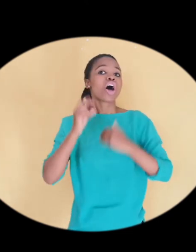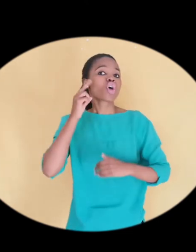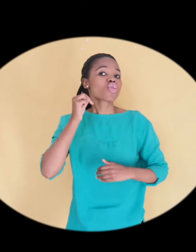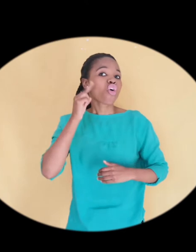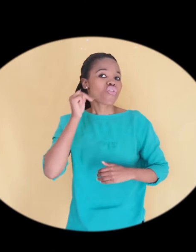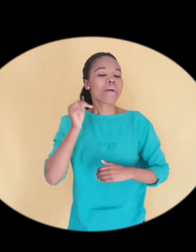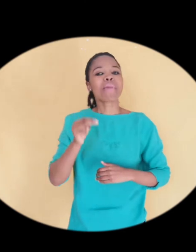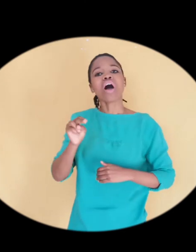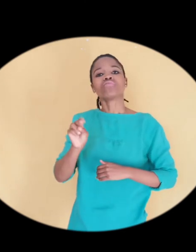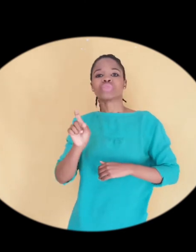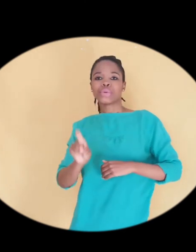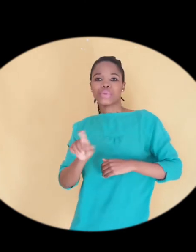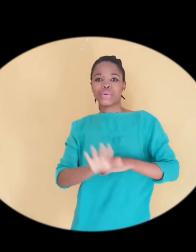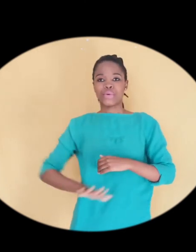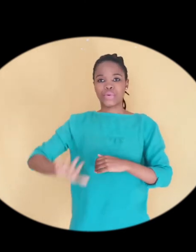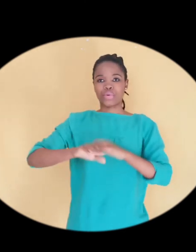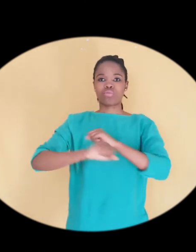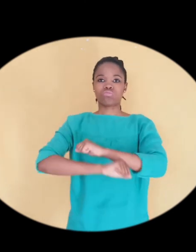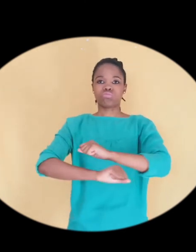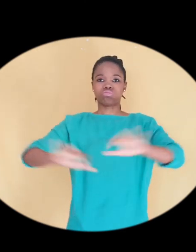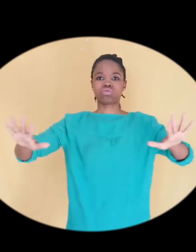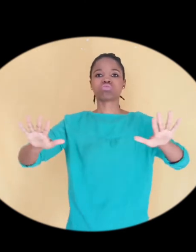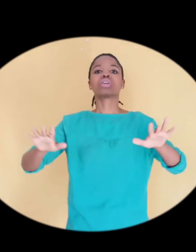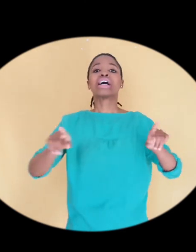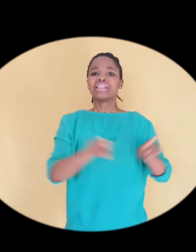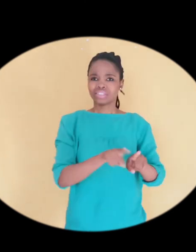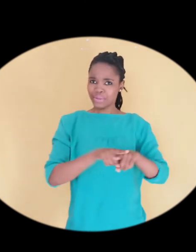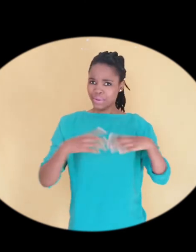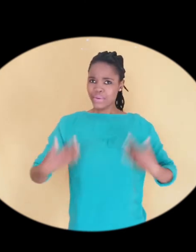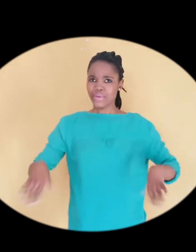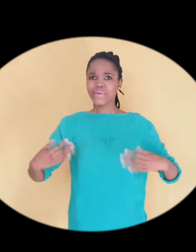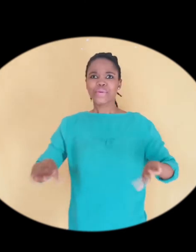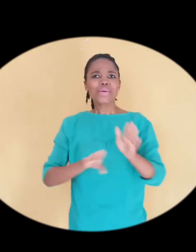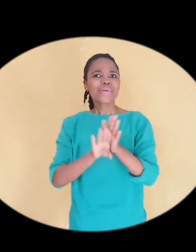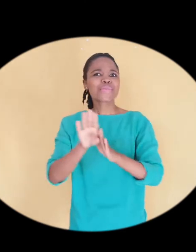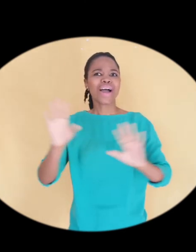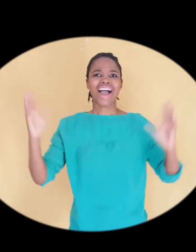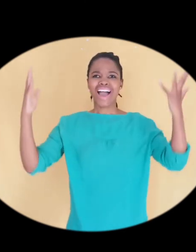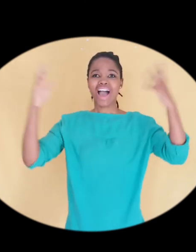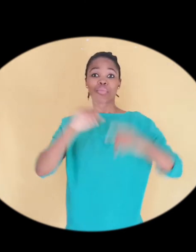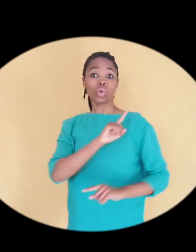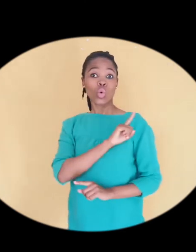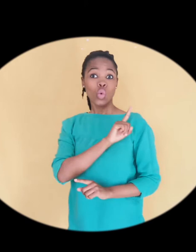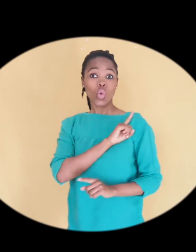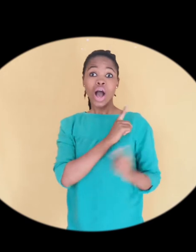in November, end of November. And it worked out well because